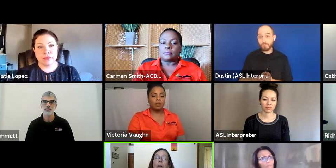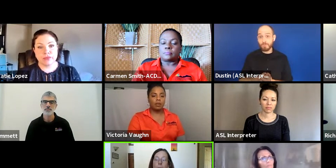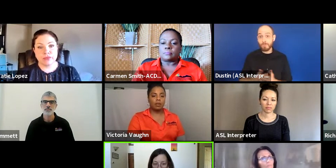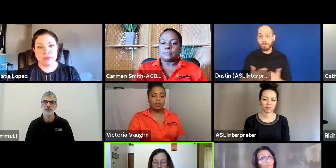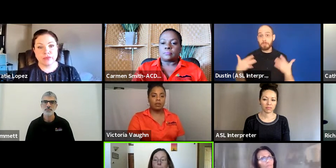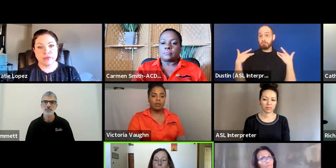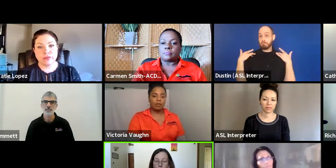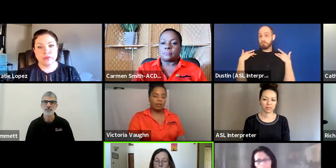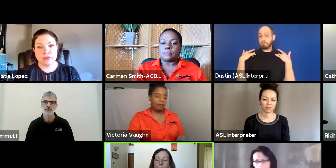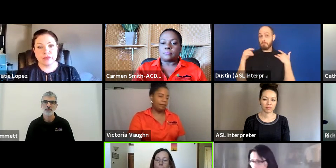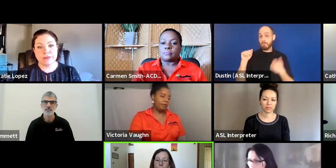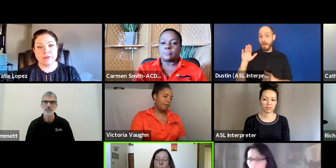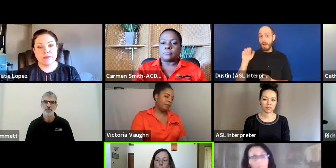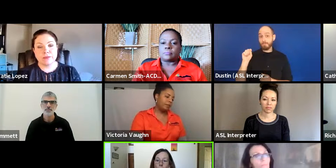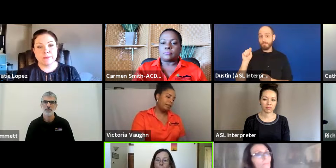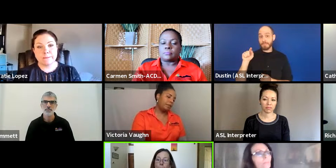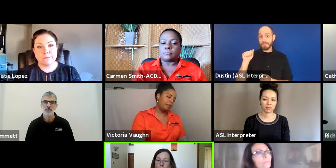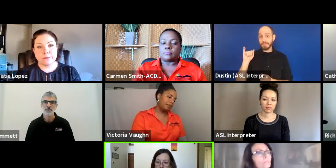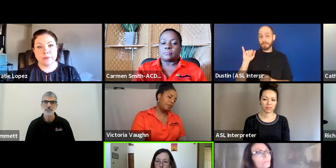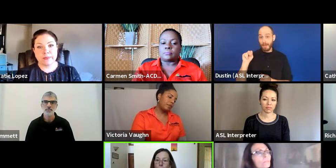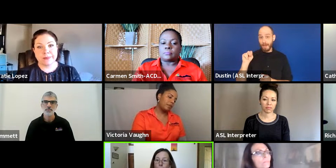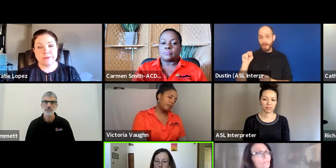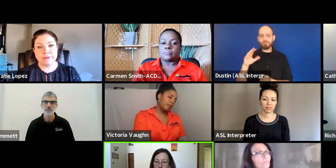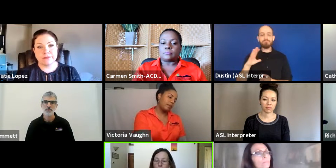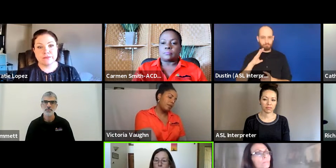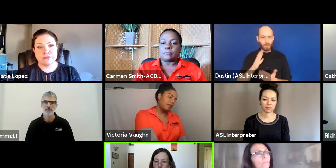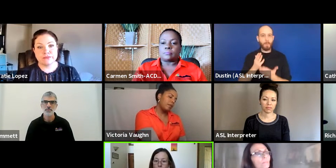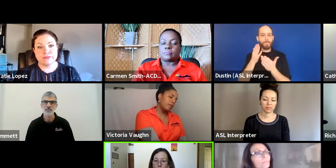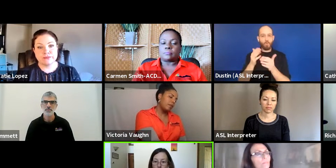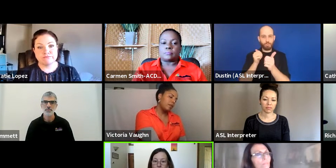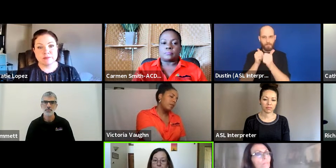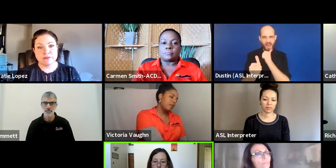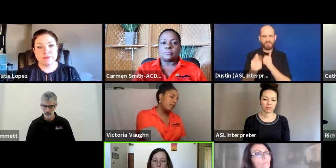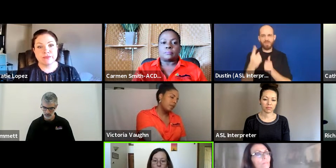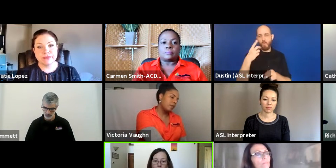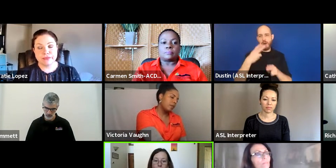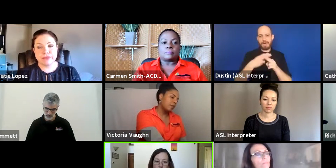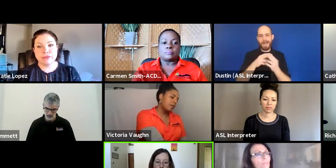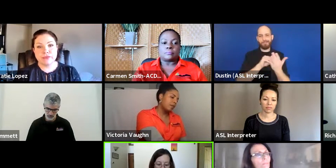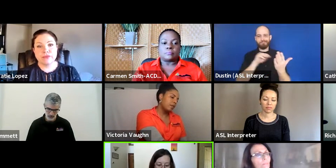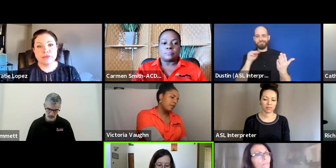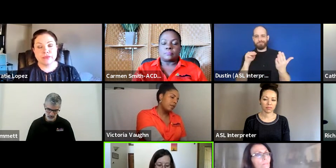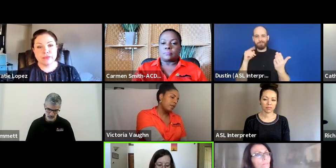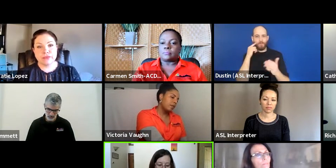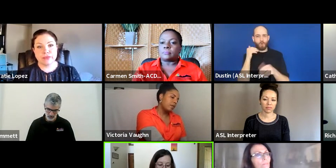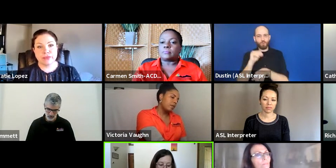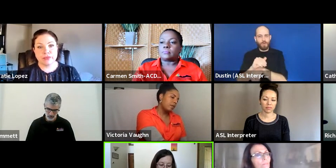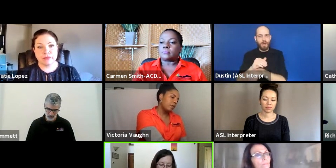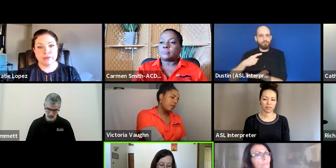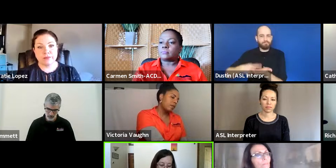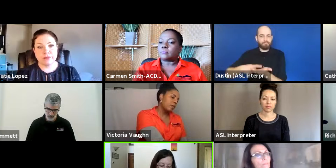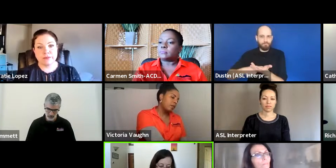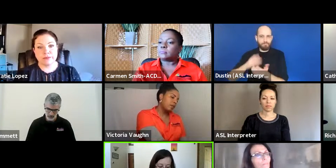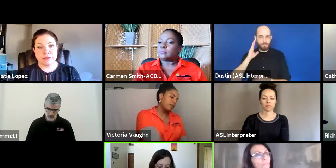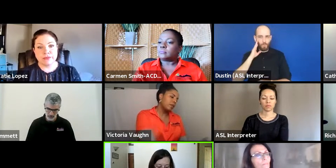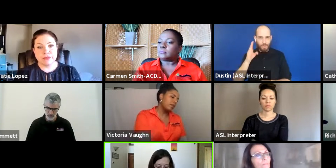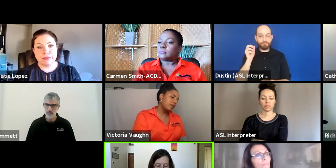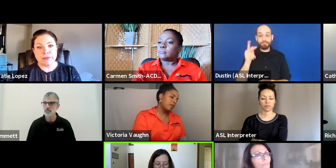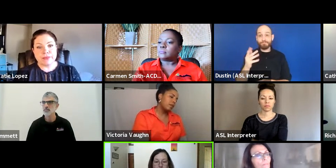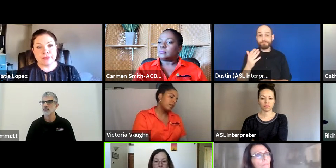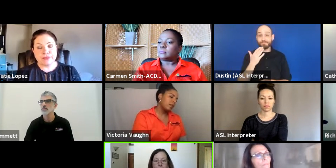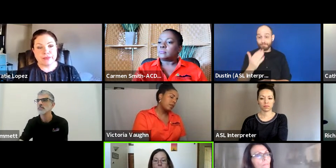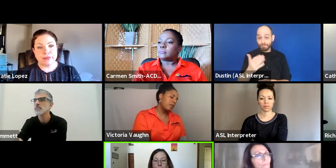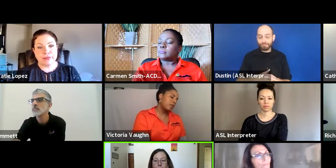Abstentions? Okay, motion carried. So that one application will be held till tonight. Okay, thank you. Okay, so moving on